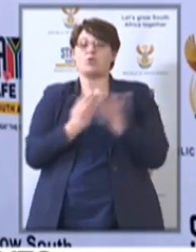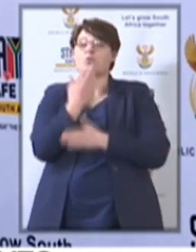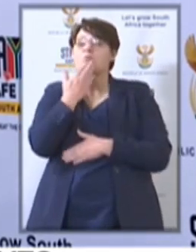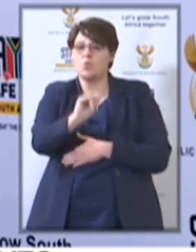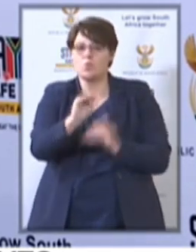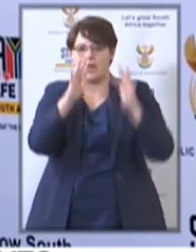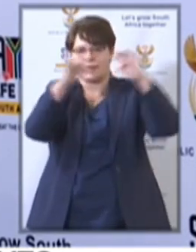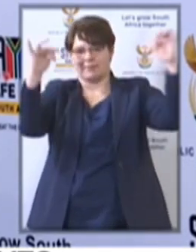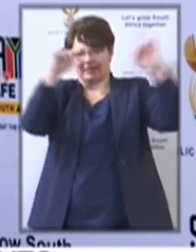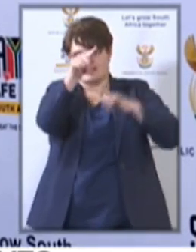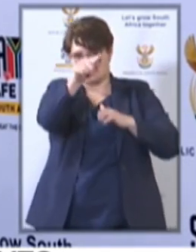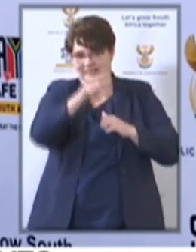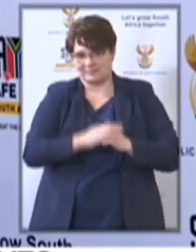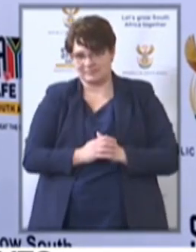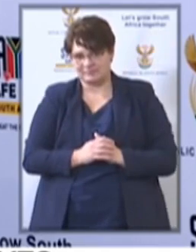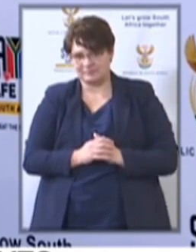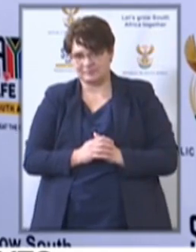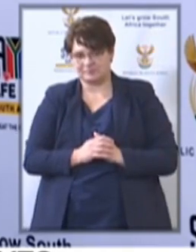Cabinet.